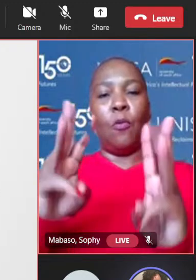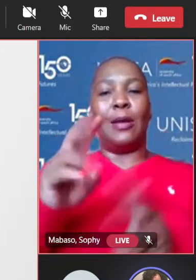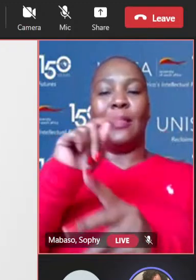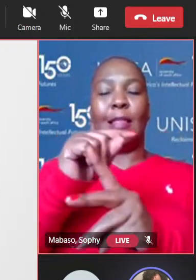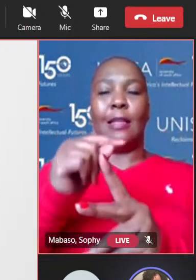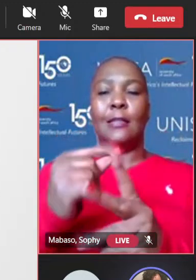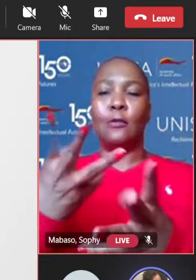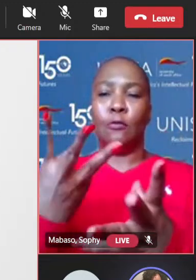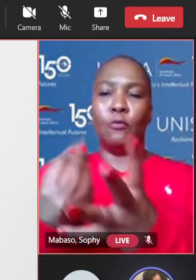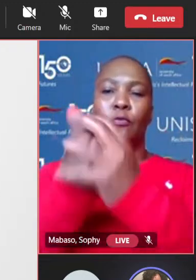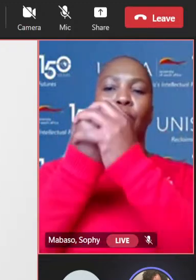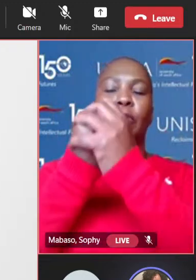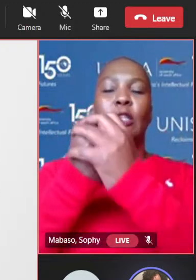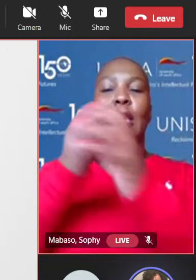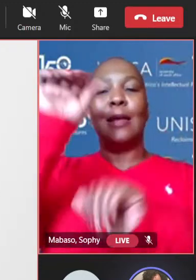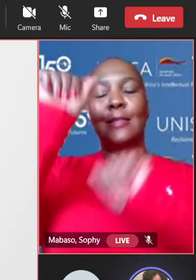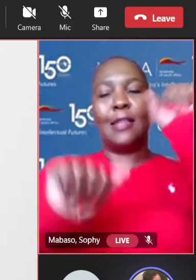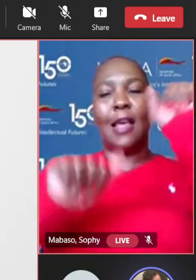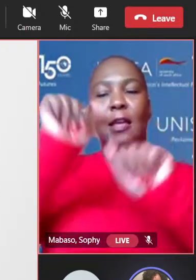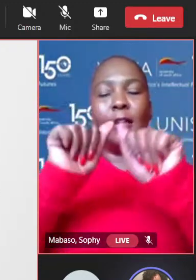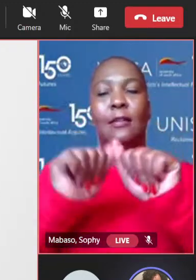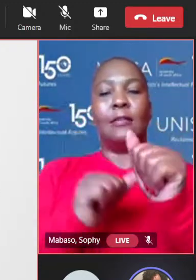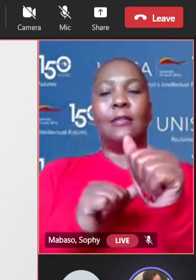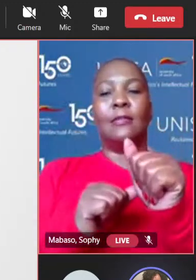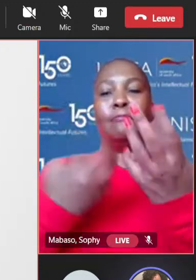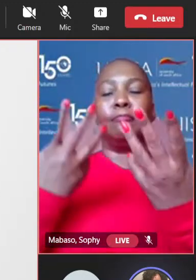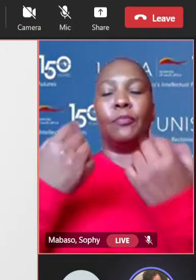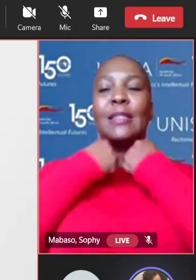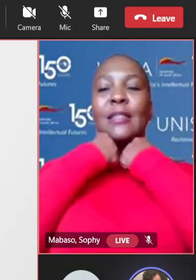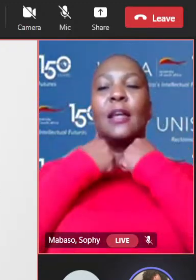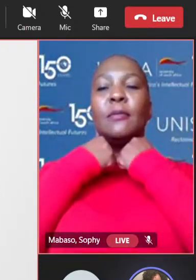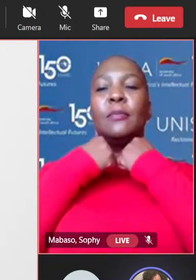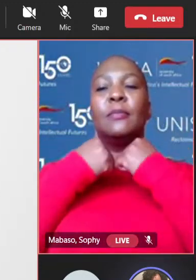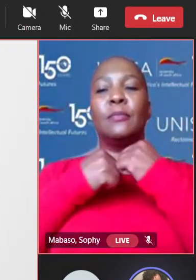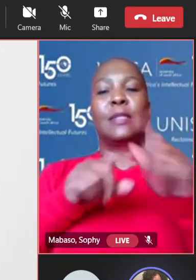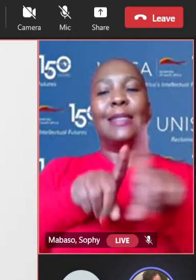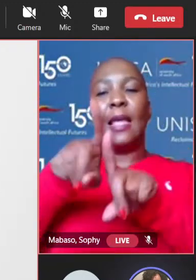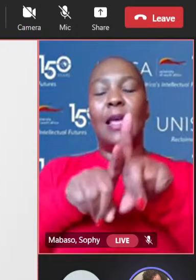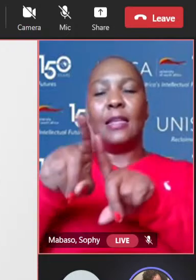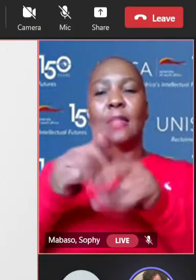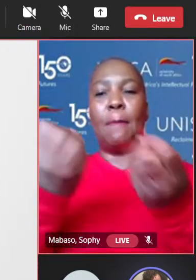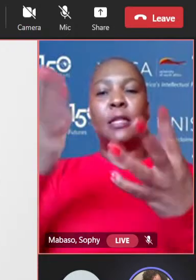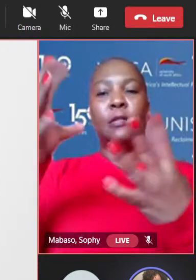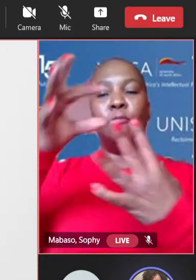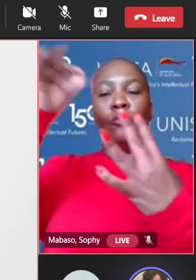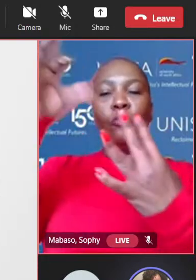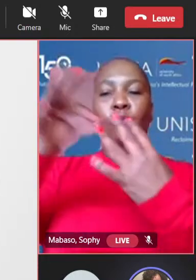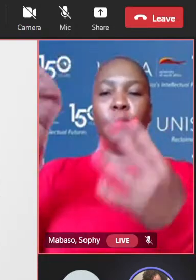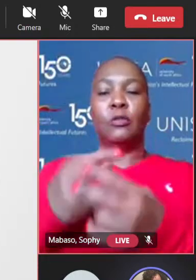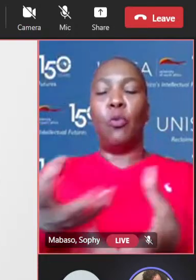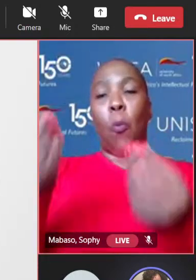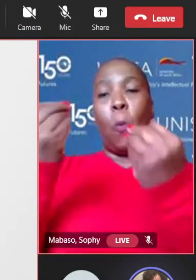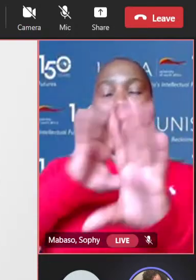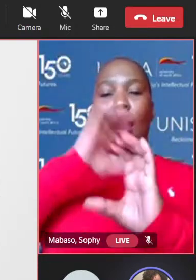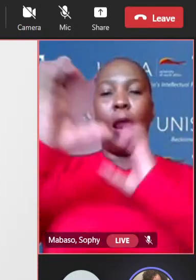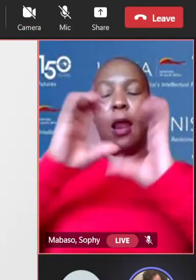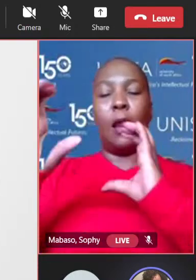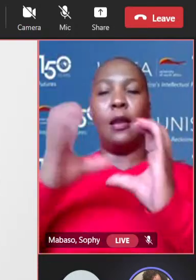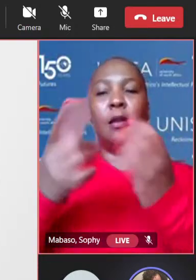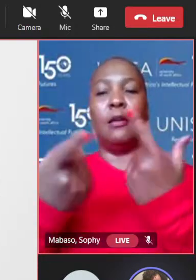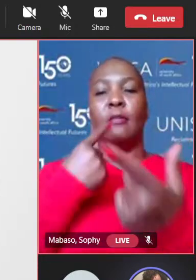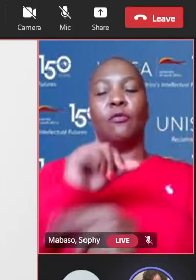of assignments, tests, as well as a multiple choice. So you will get the communication from